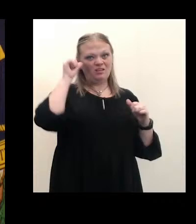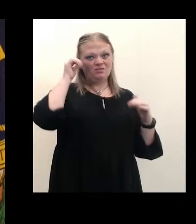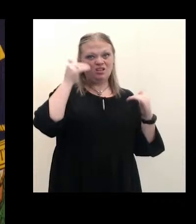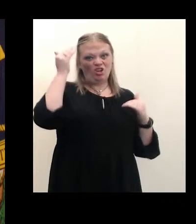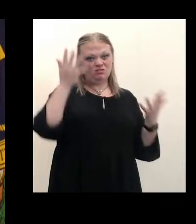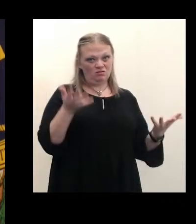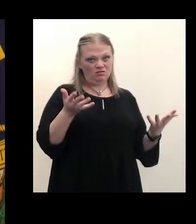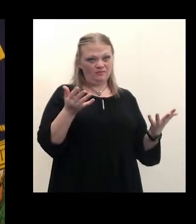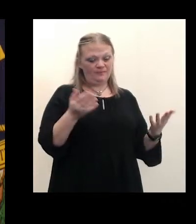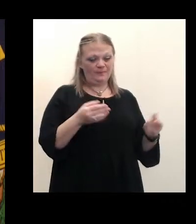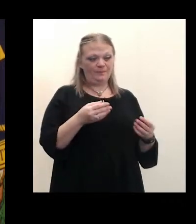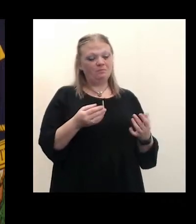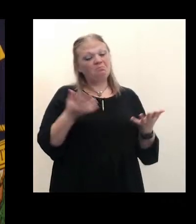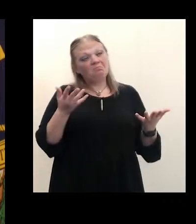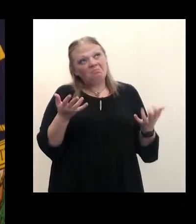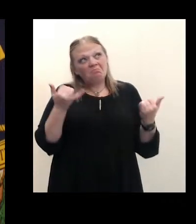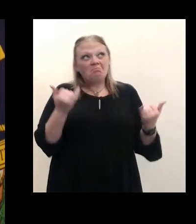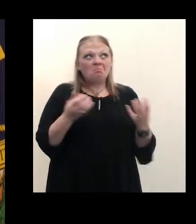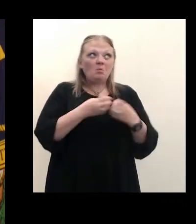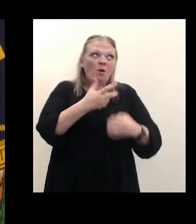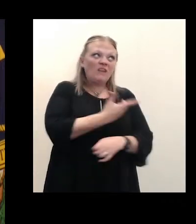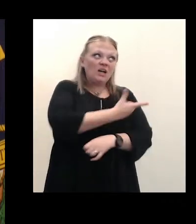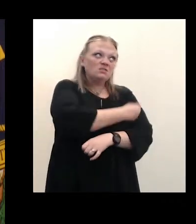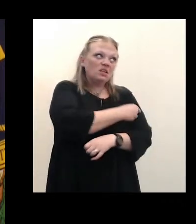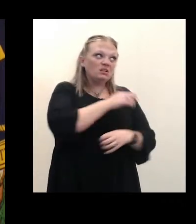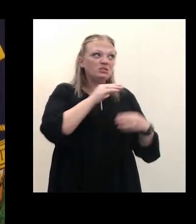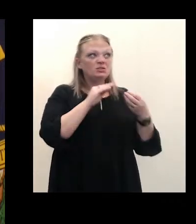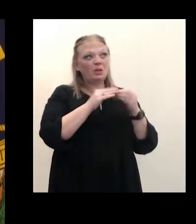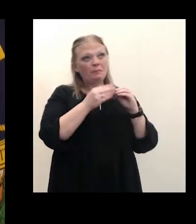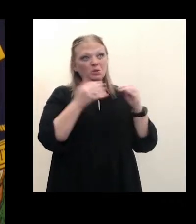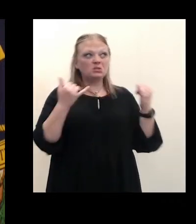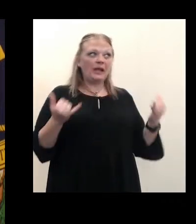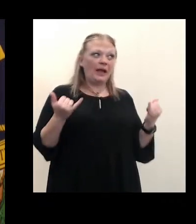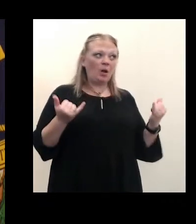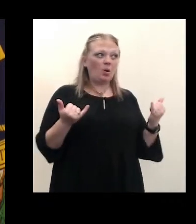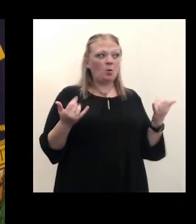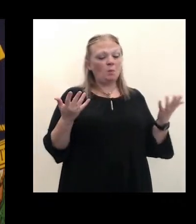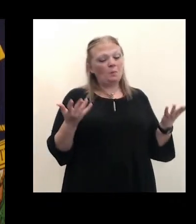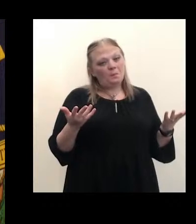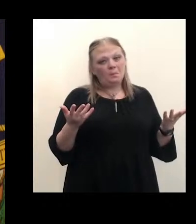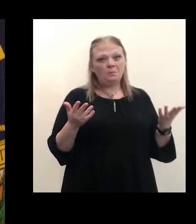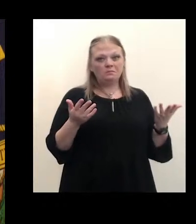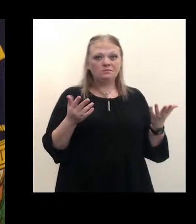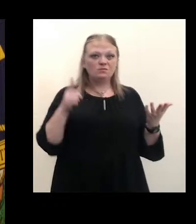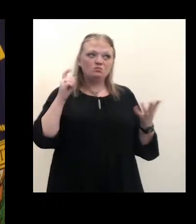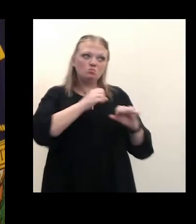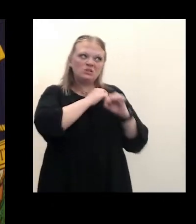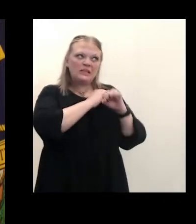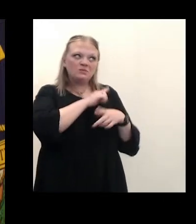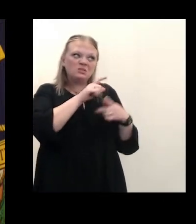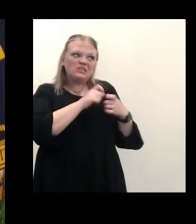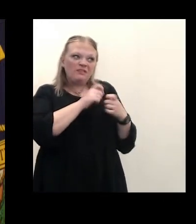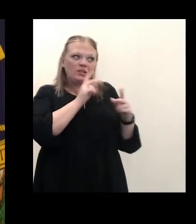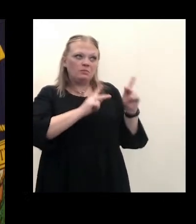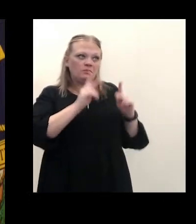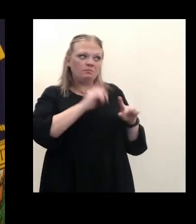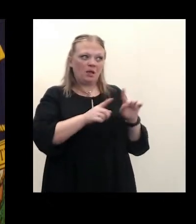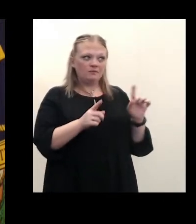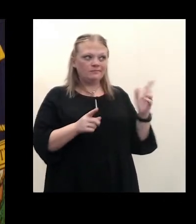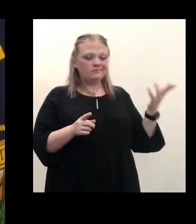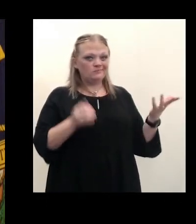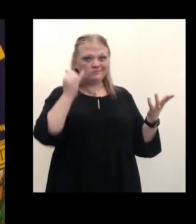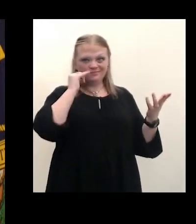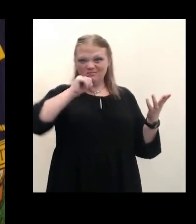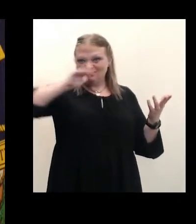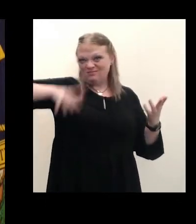higher vaccination numbers that we're at now, that'll protect certain individuals, but if you're unvaccinated